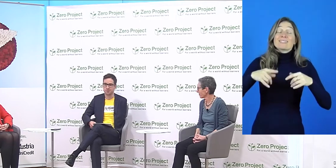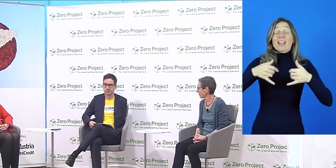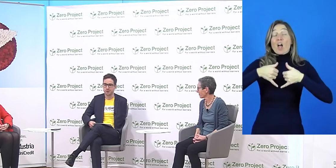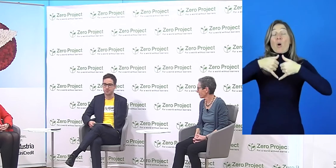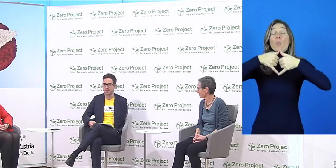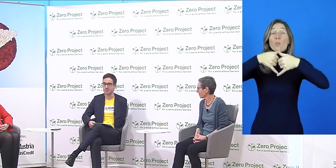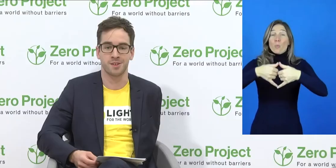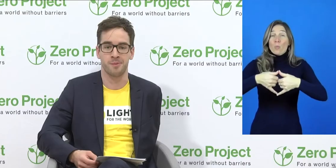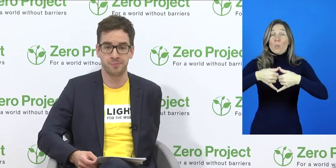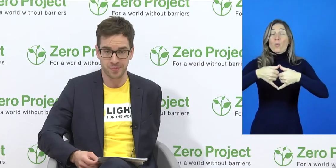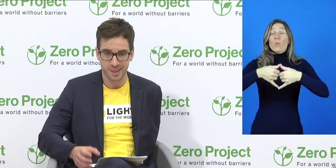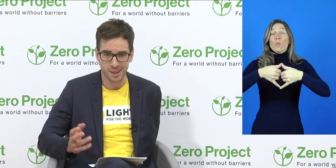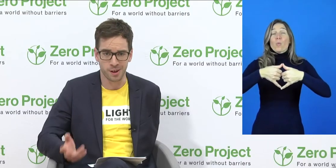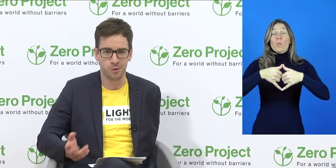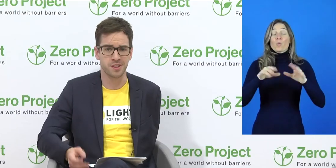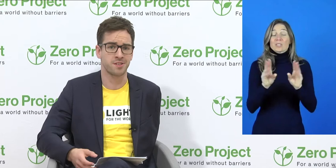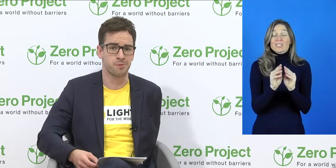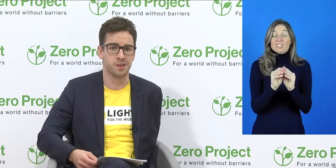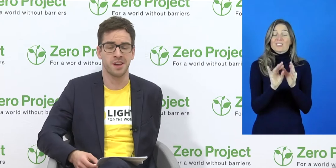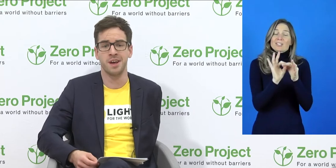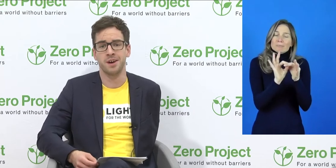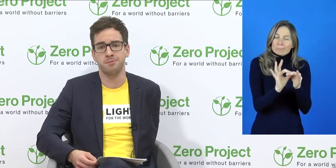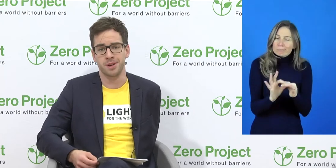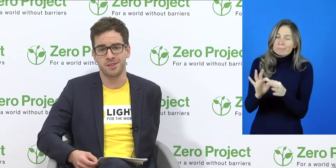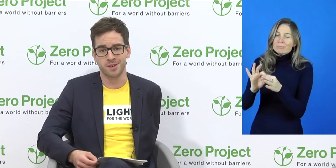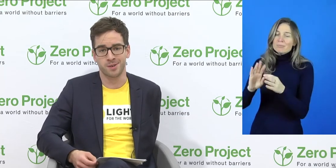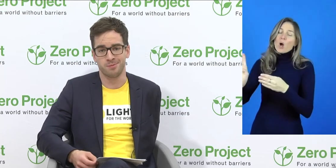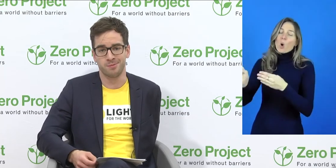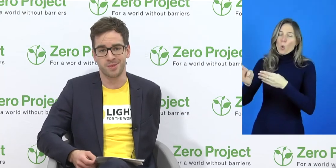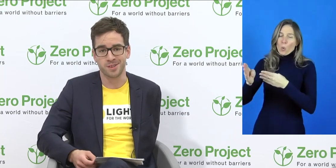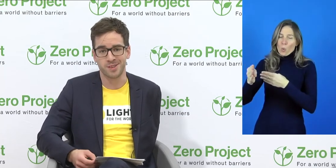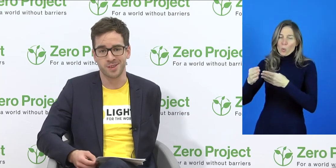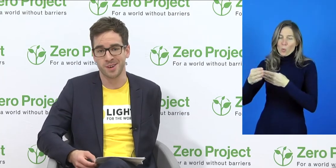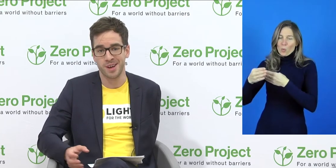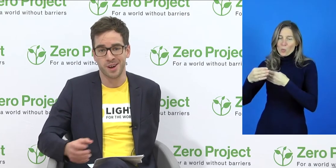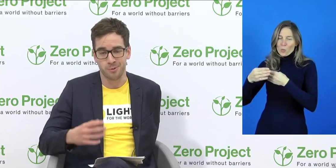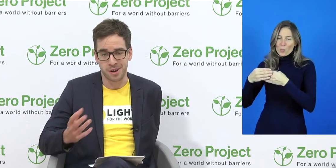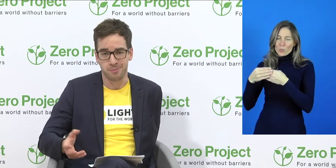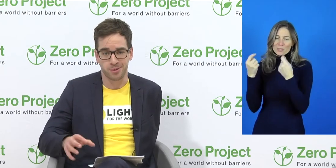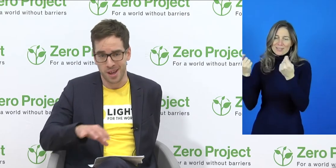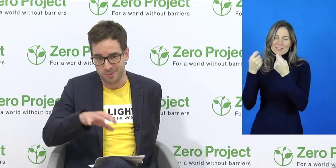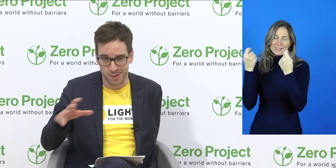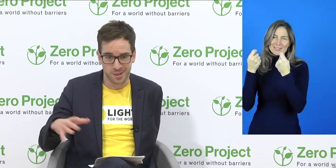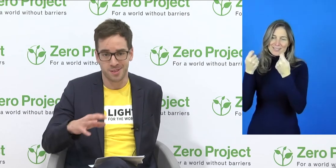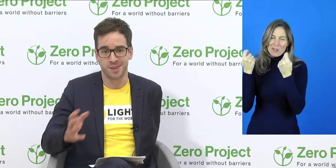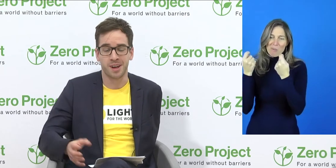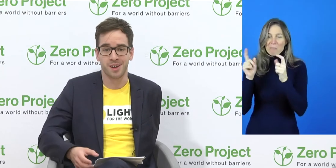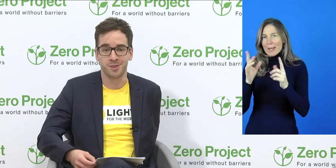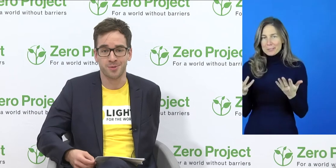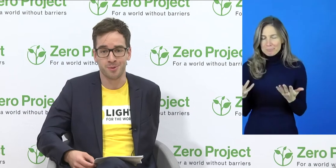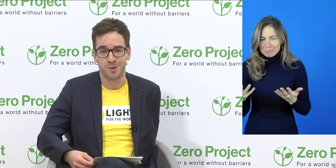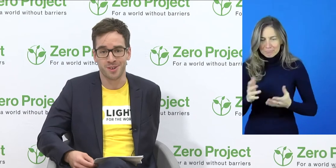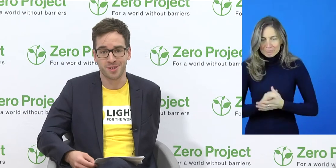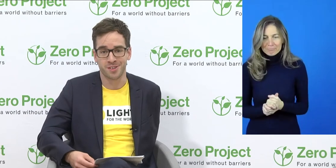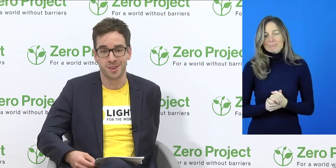Zero Project Conference closing ceremony, but this year we're happy to have this kind